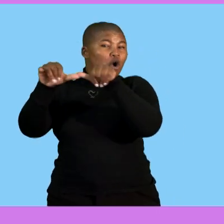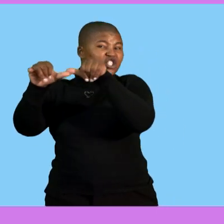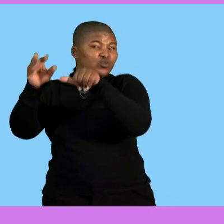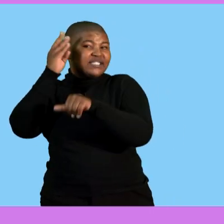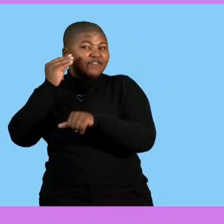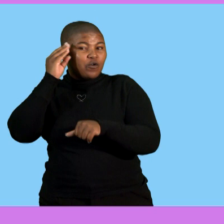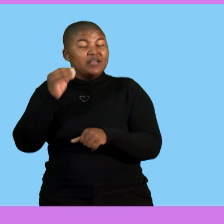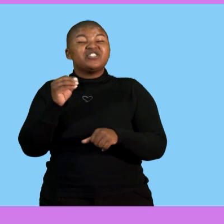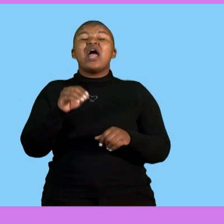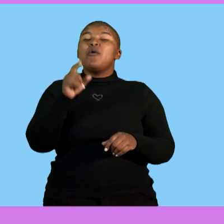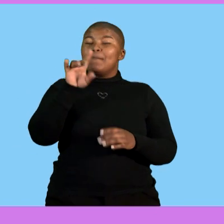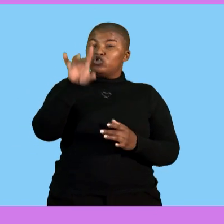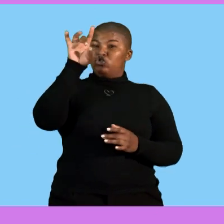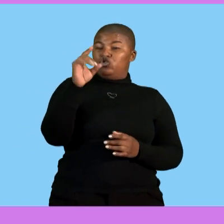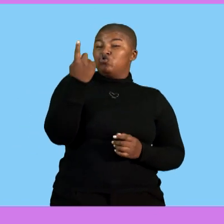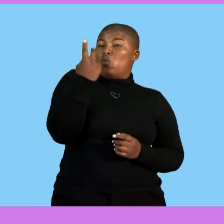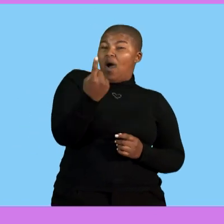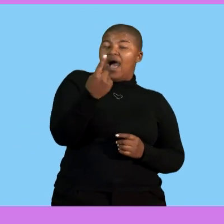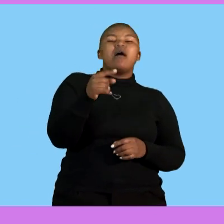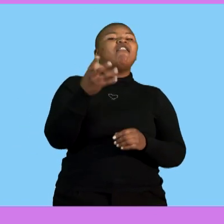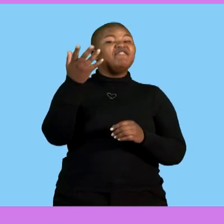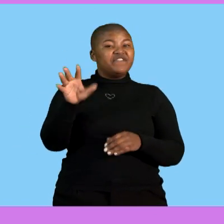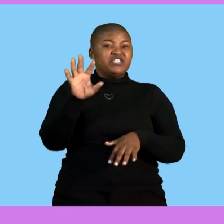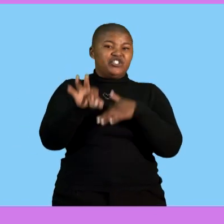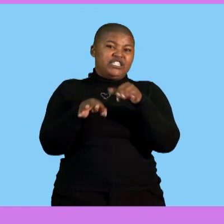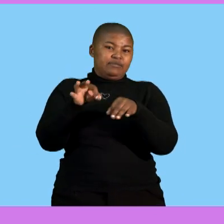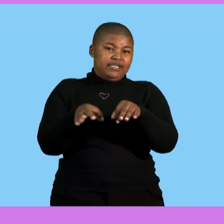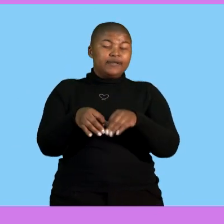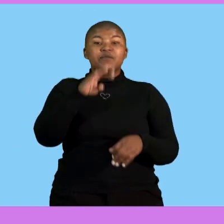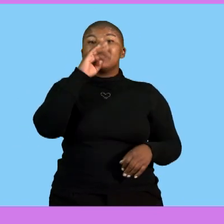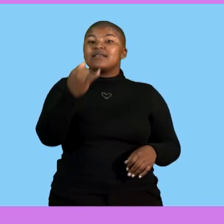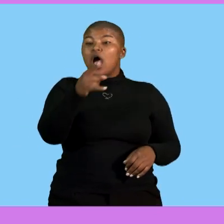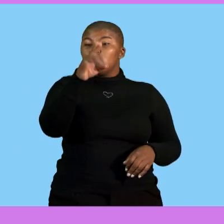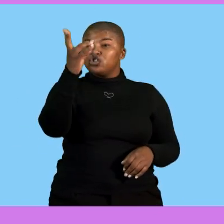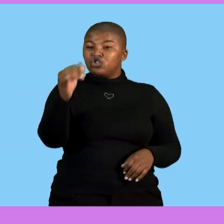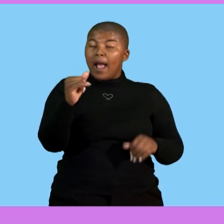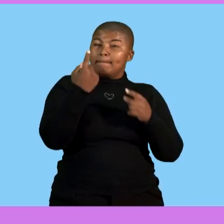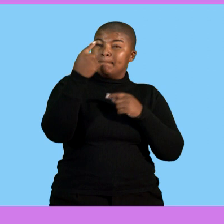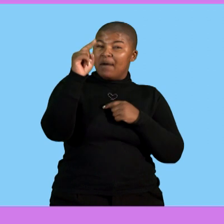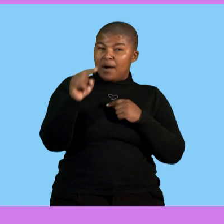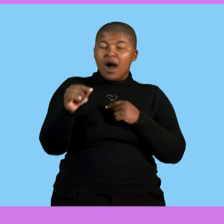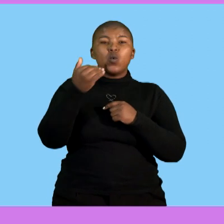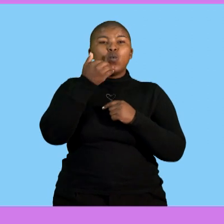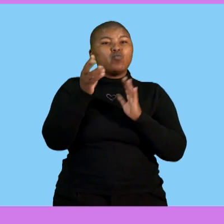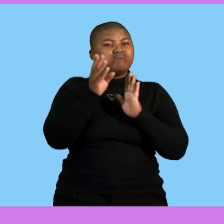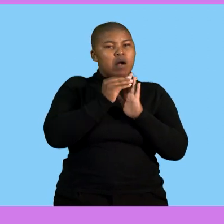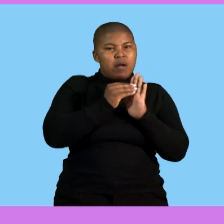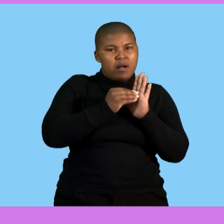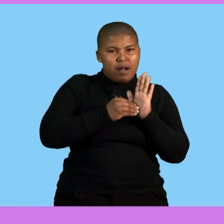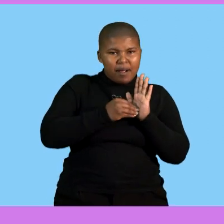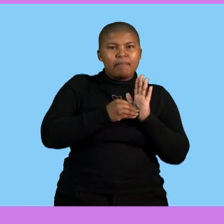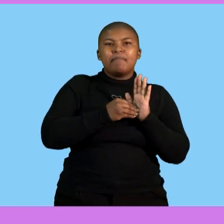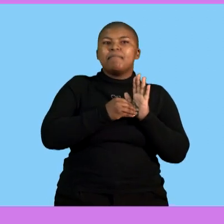choose that. So in this case, when we look at the marks, they are recorded